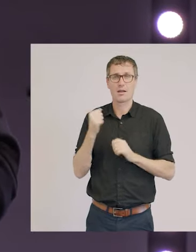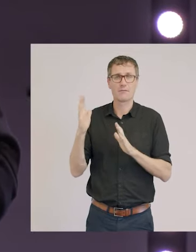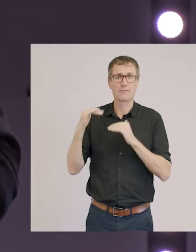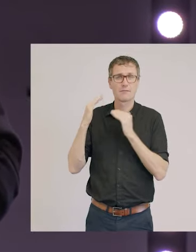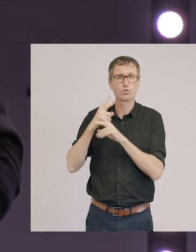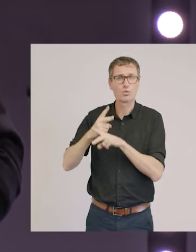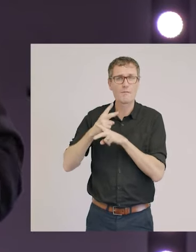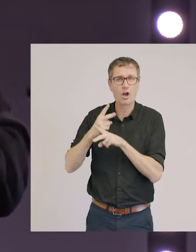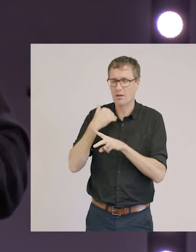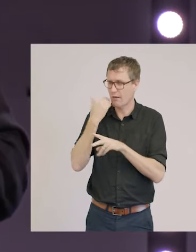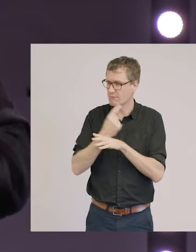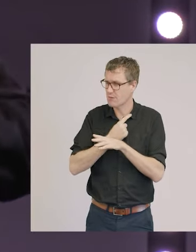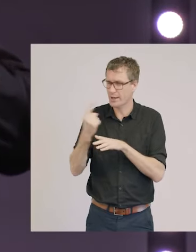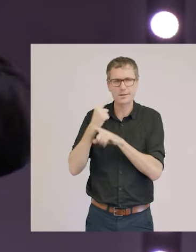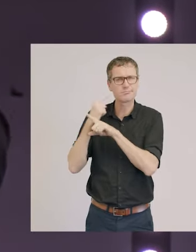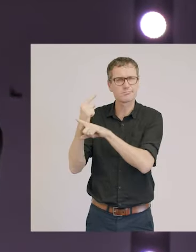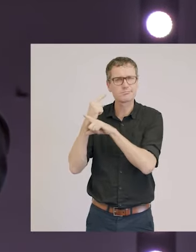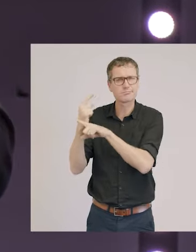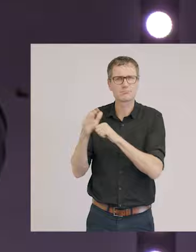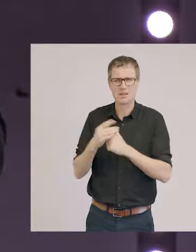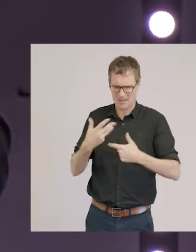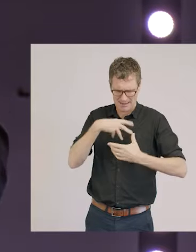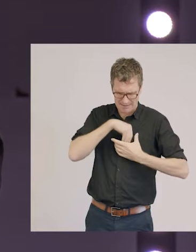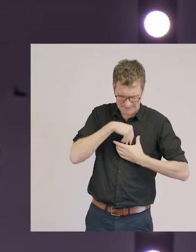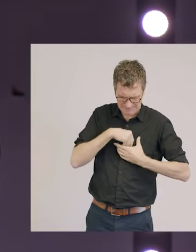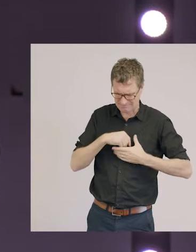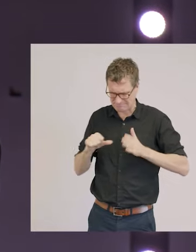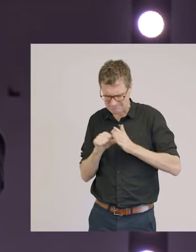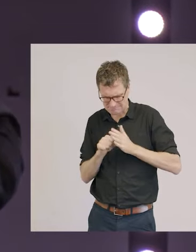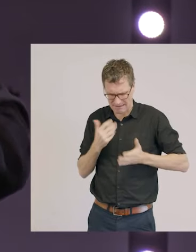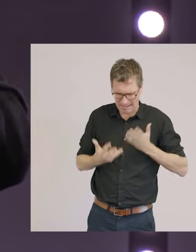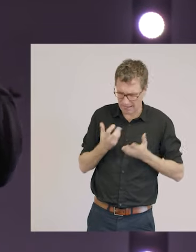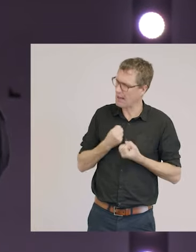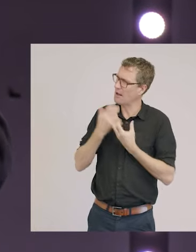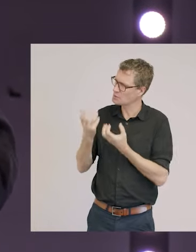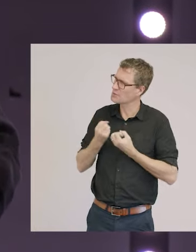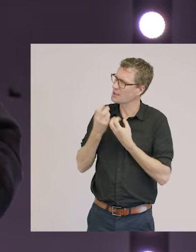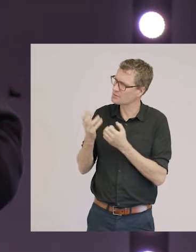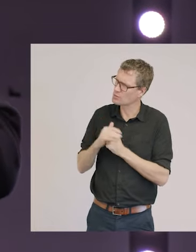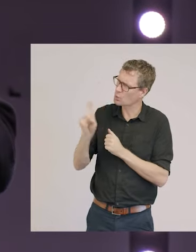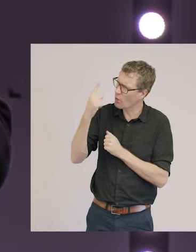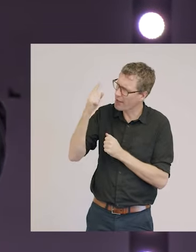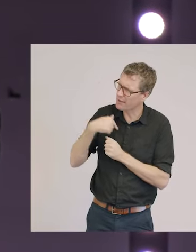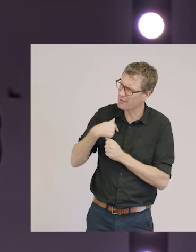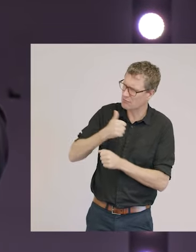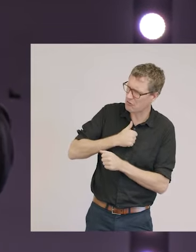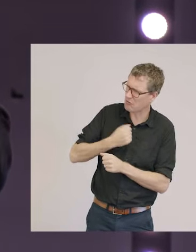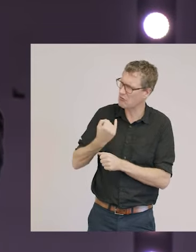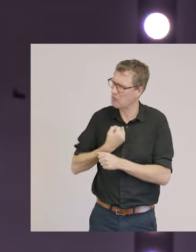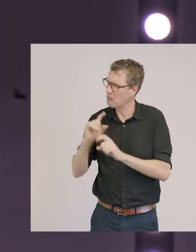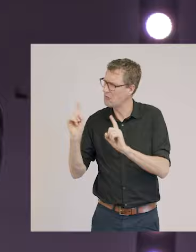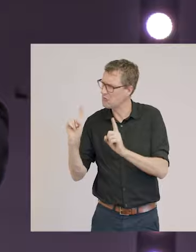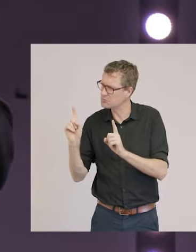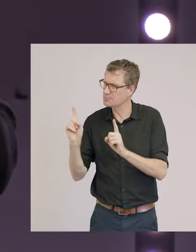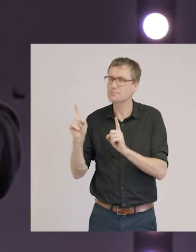to. I have a supervisor that I speak to every week or almost every week. And I tell them all the things that are going on in my heart and all the things